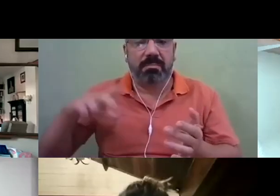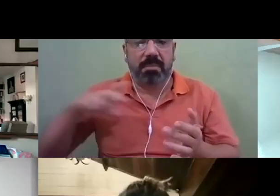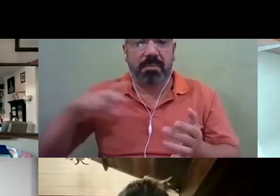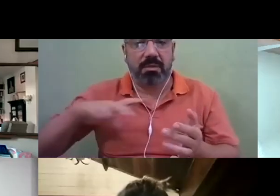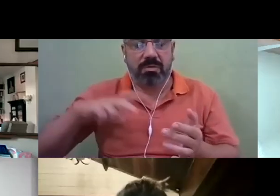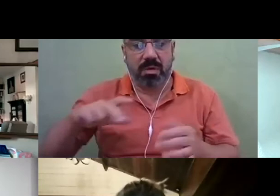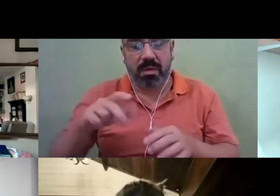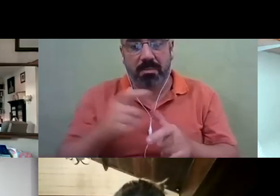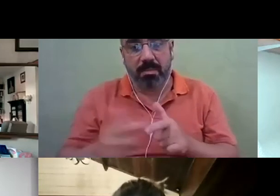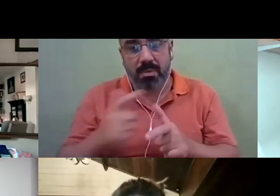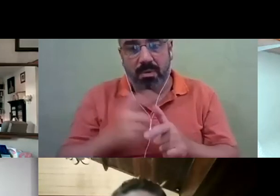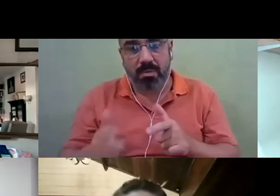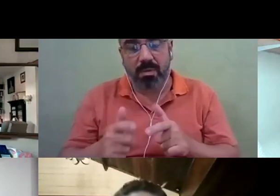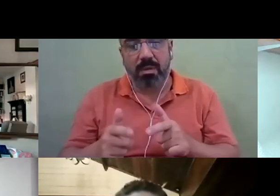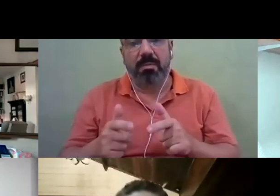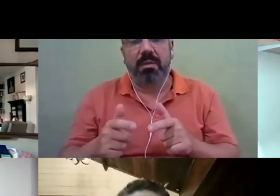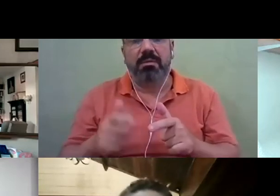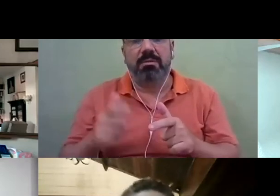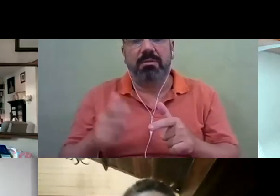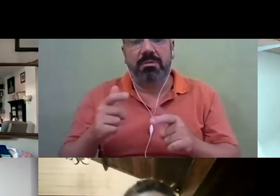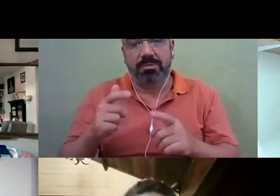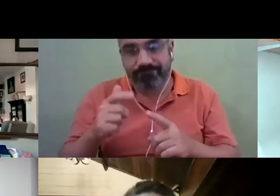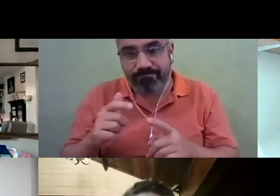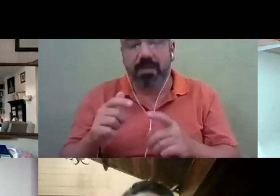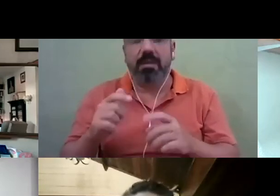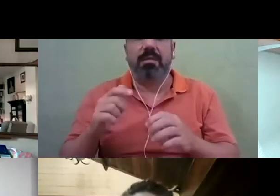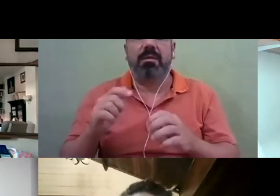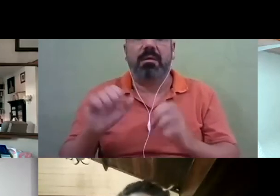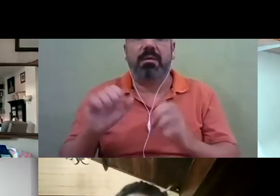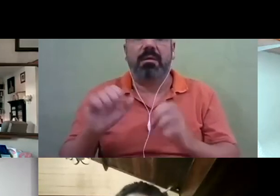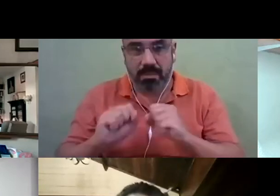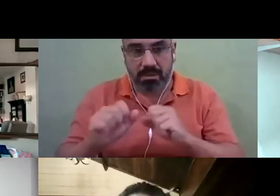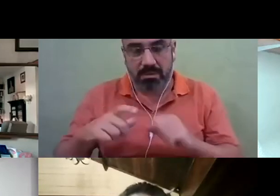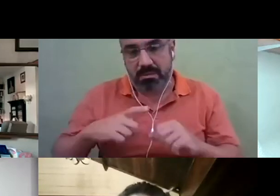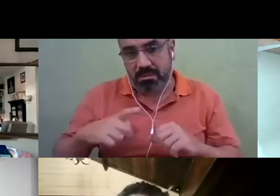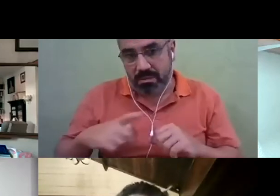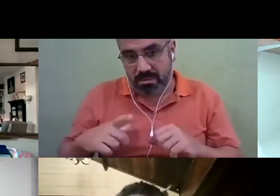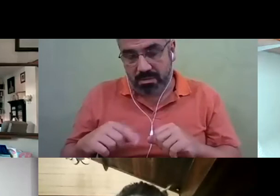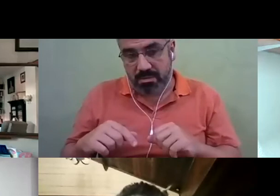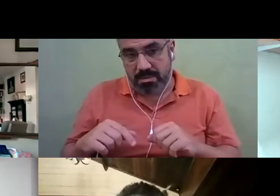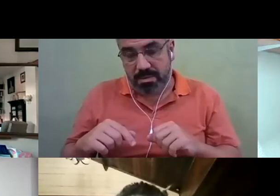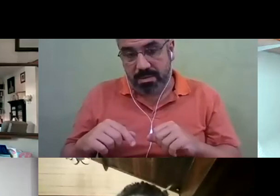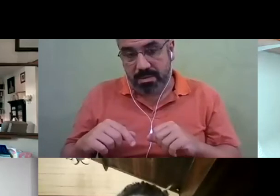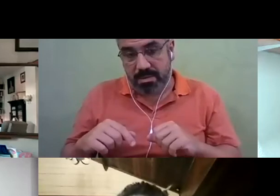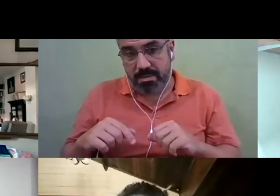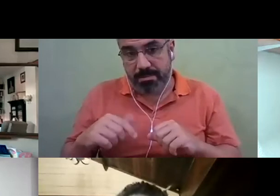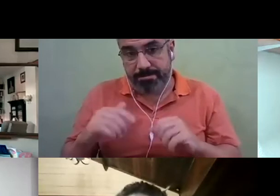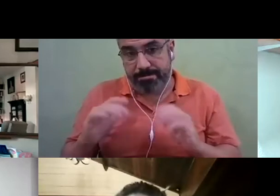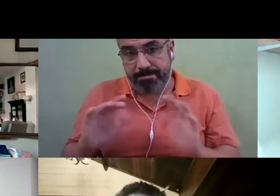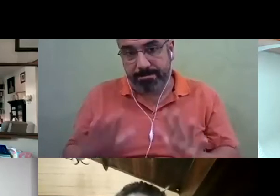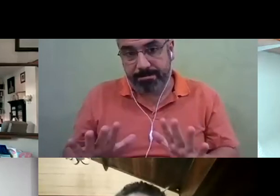of employees, getting better wages, safe conditions. And as it goes on, it